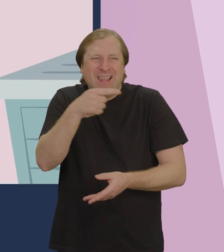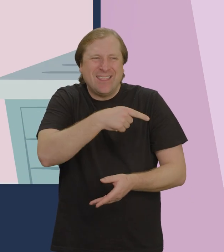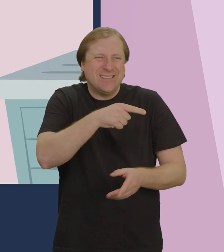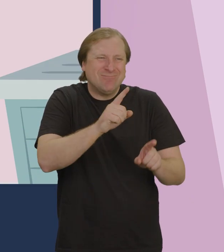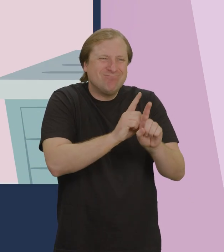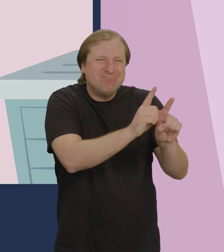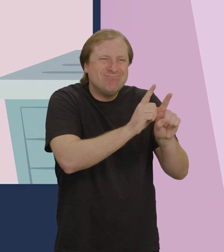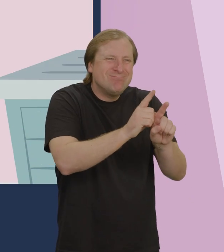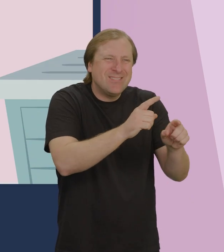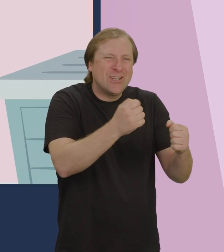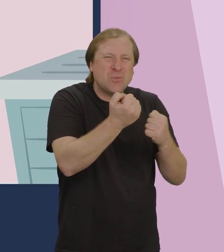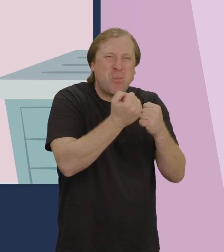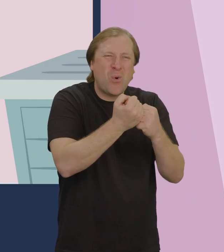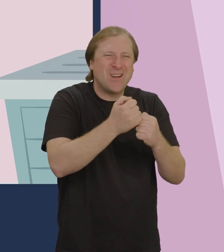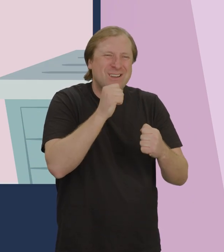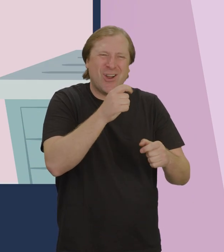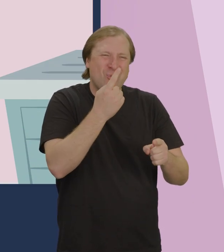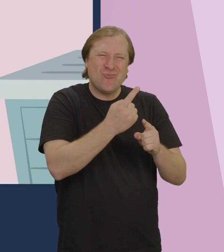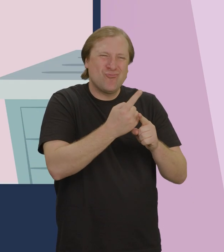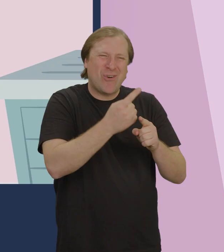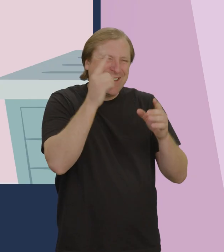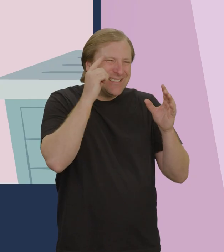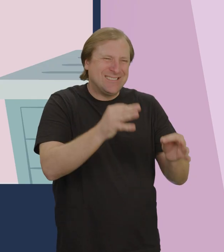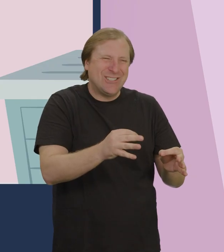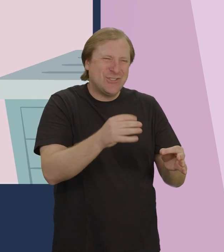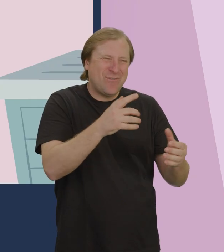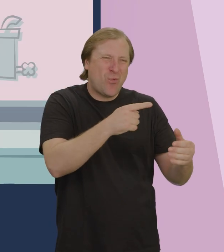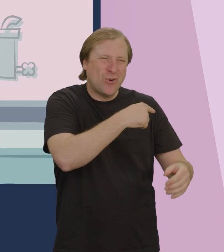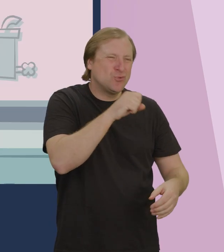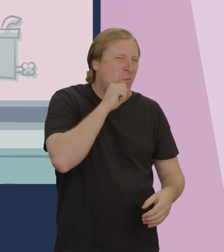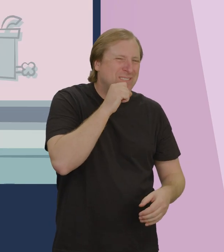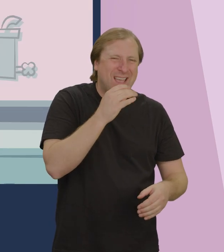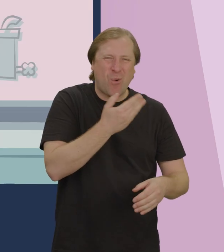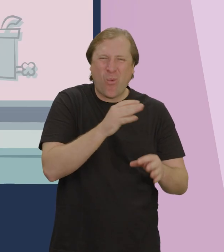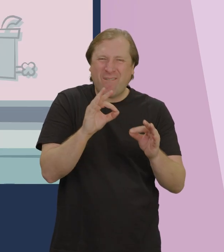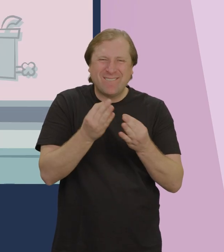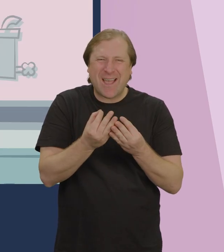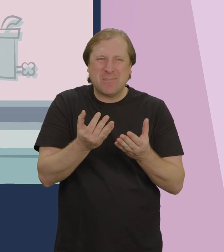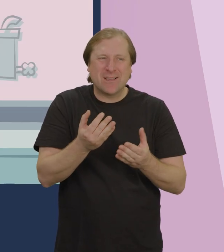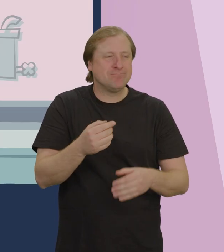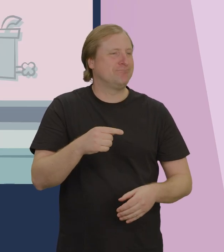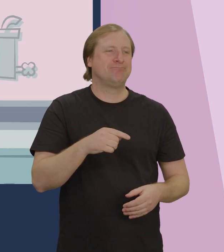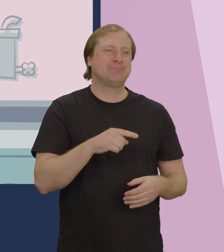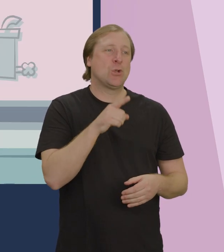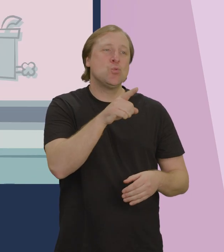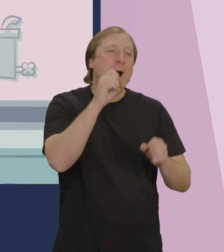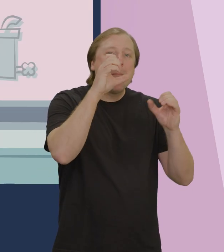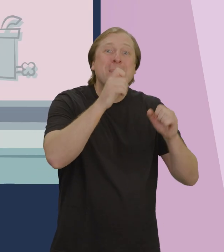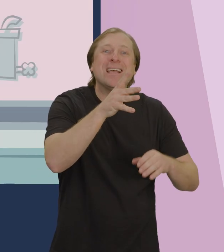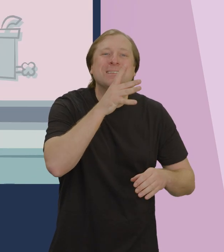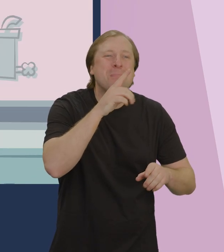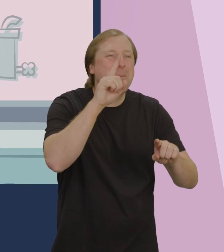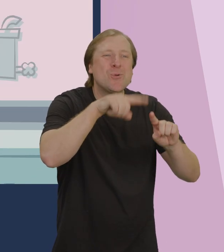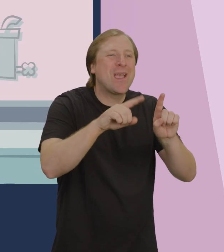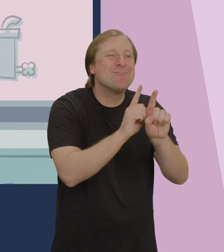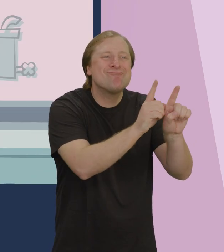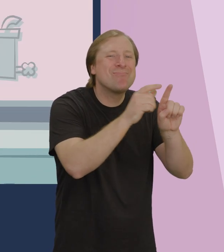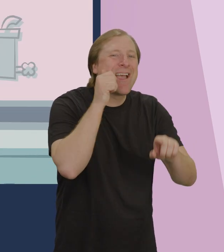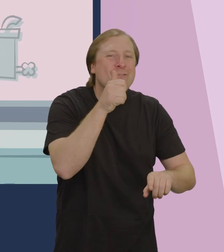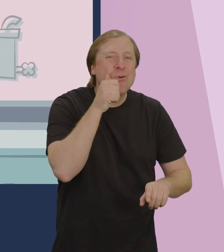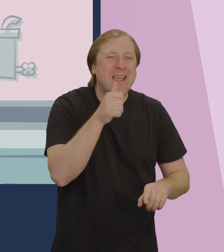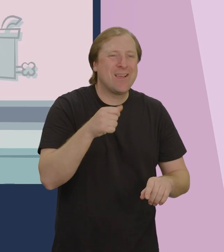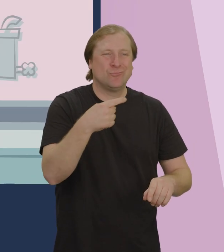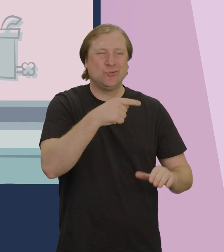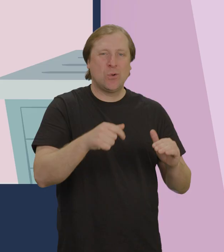right decision for Sofia or for our family. You're an amazing mom, but you can't be with Sofia 24/7. And